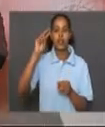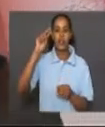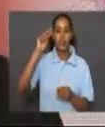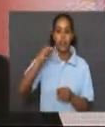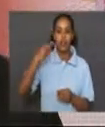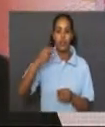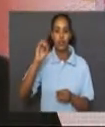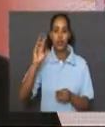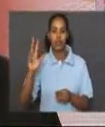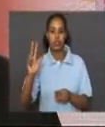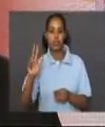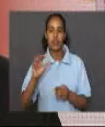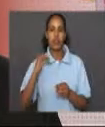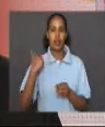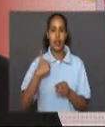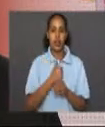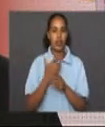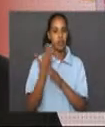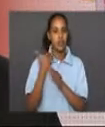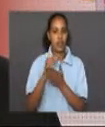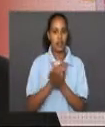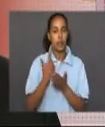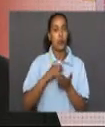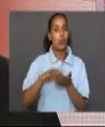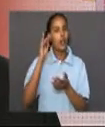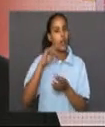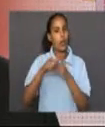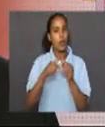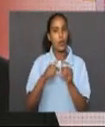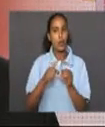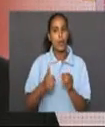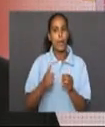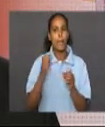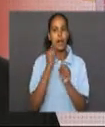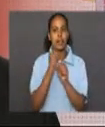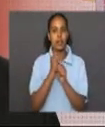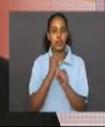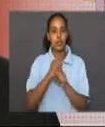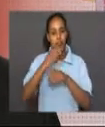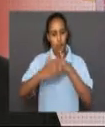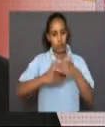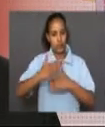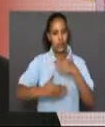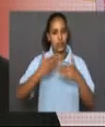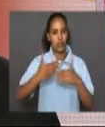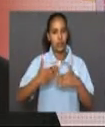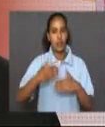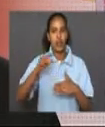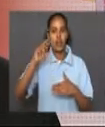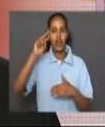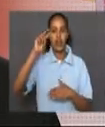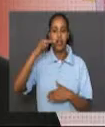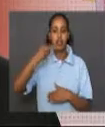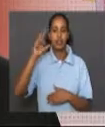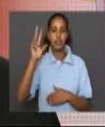acid. In our last lesson, we learned about the manufacturing process of